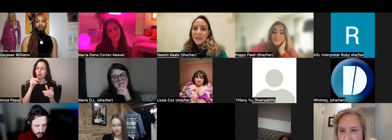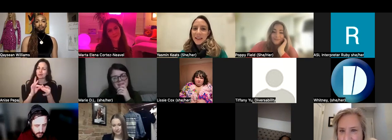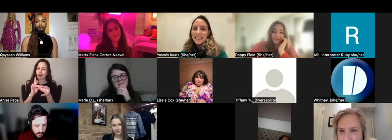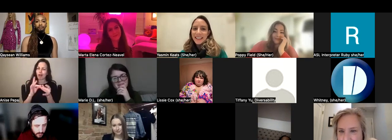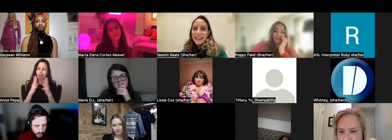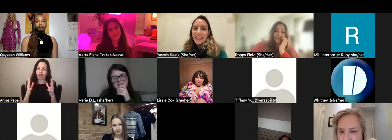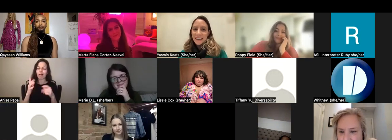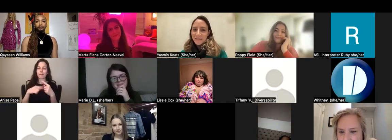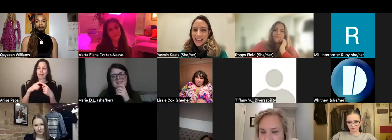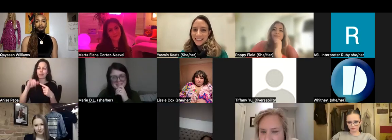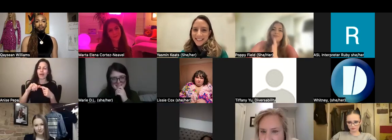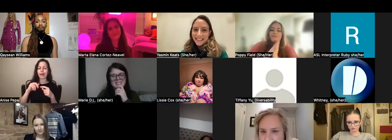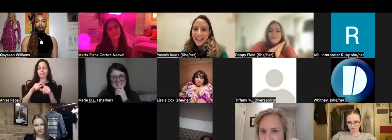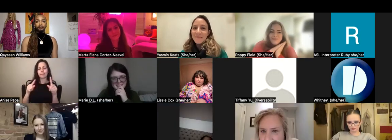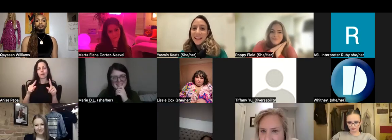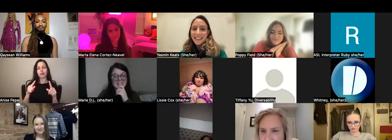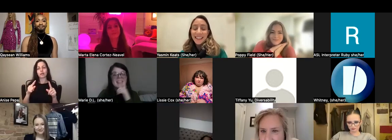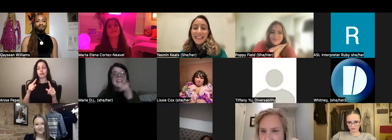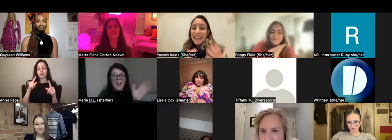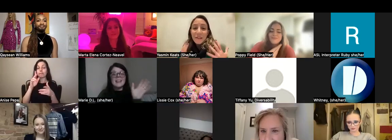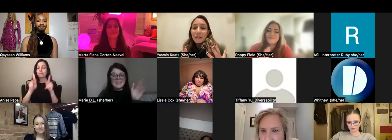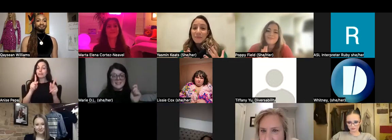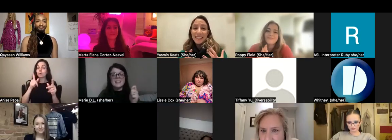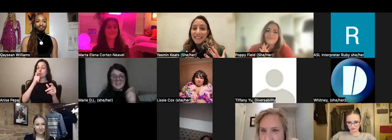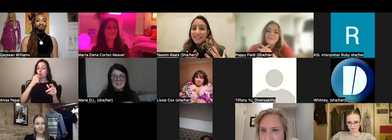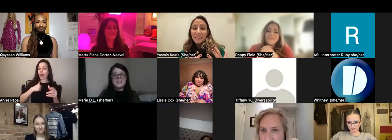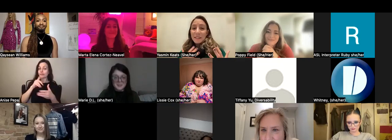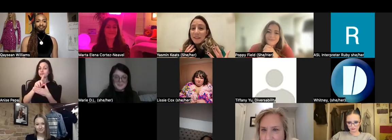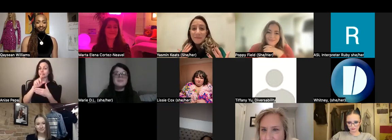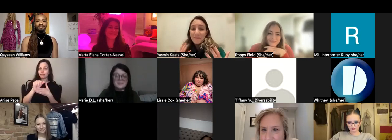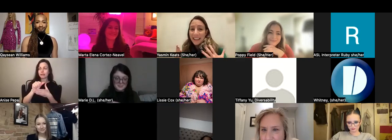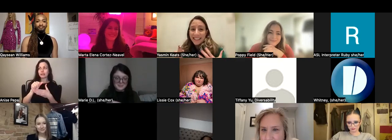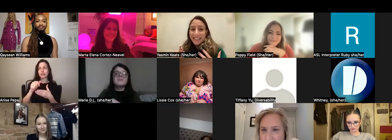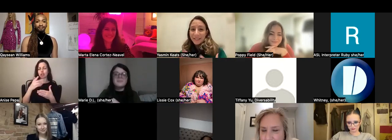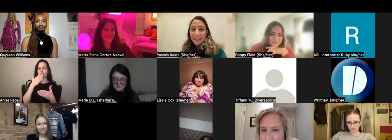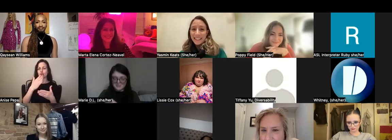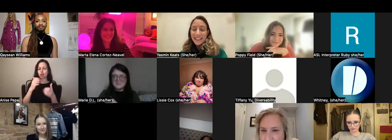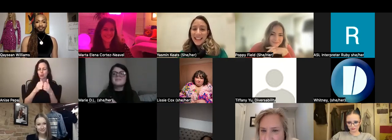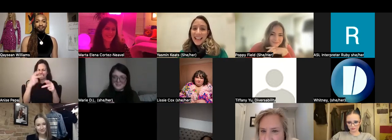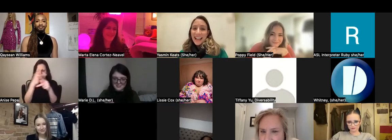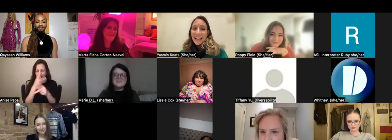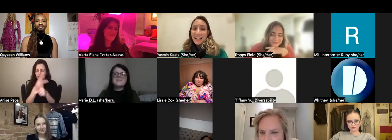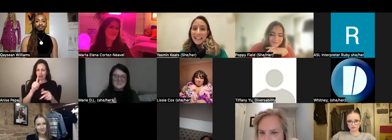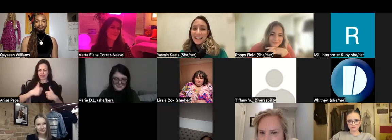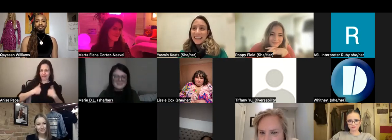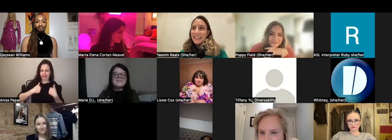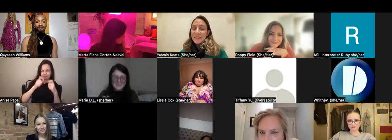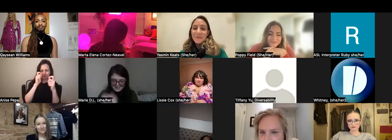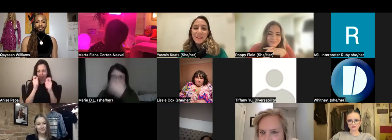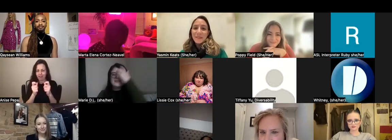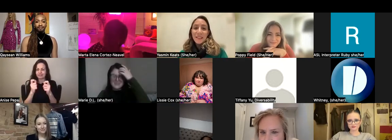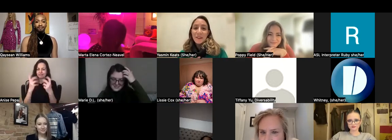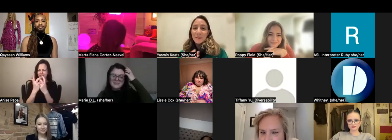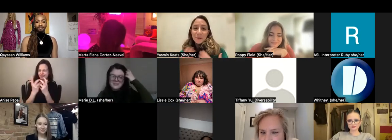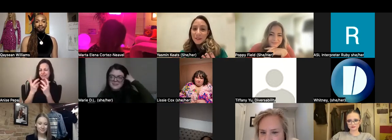are amazing life hackers and also potential to be makers as well. And it's